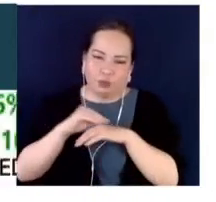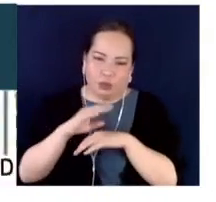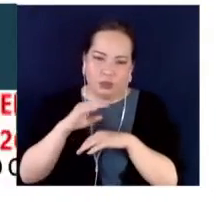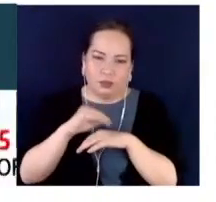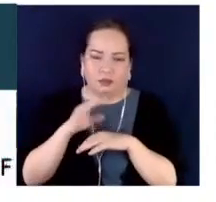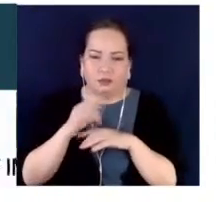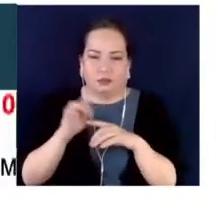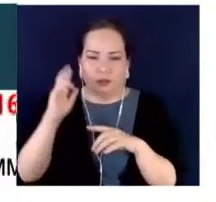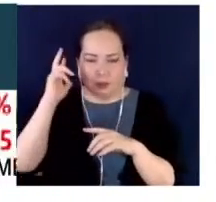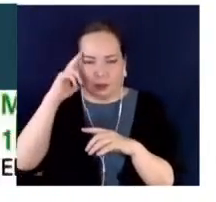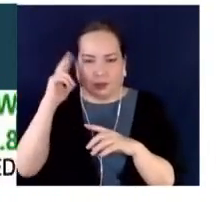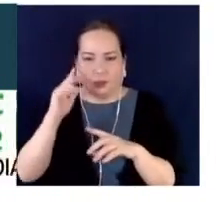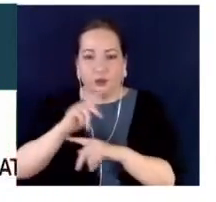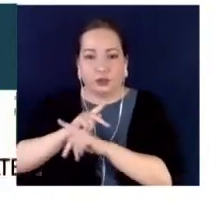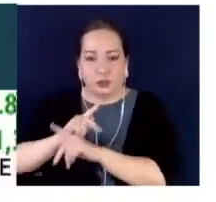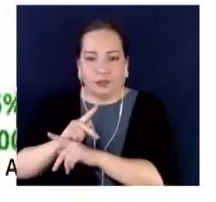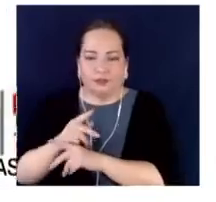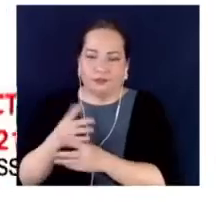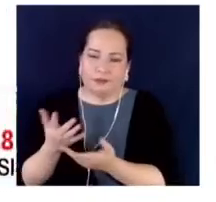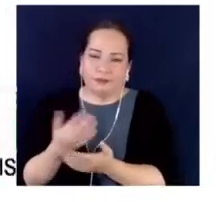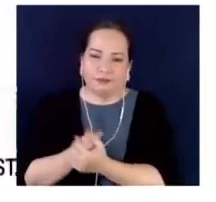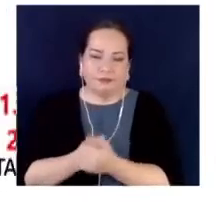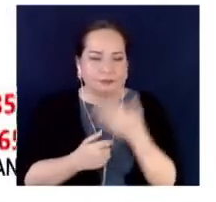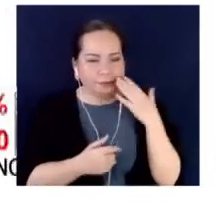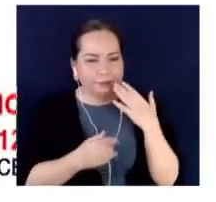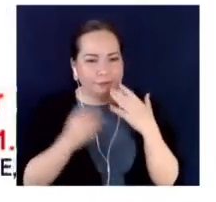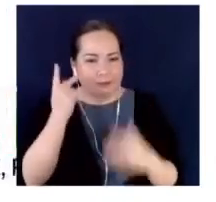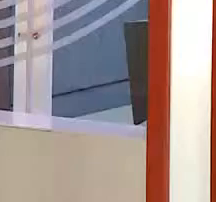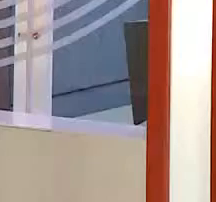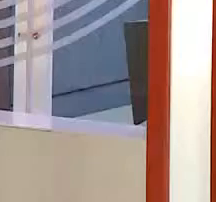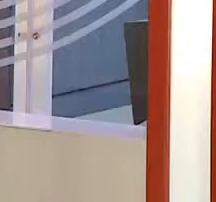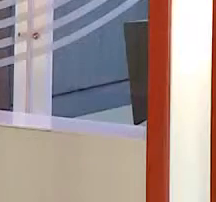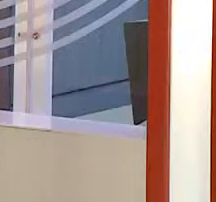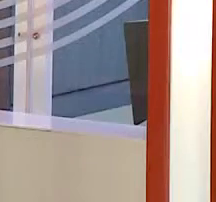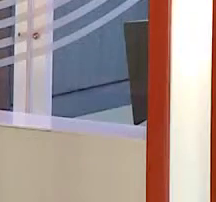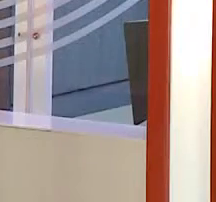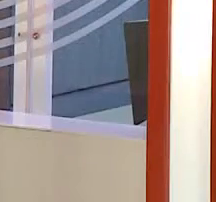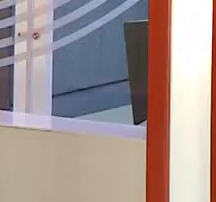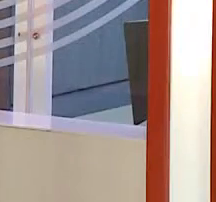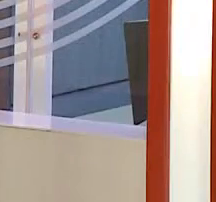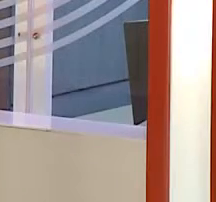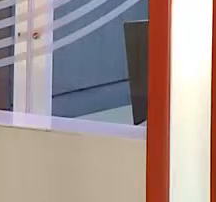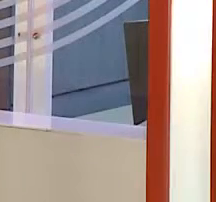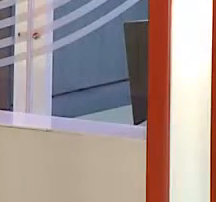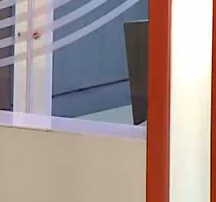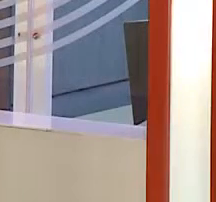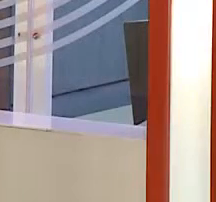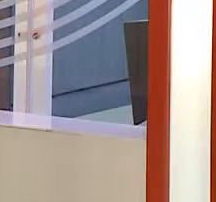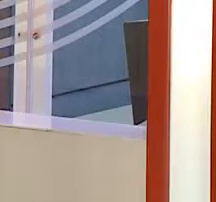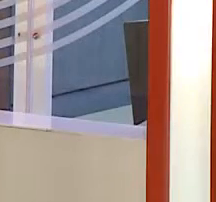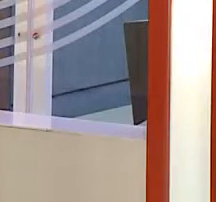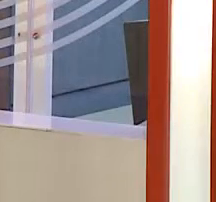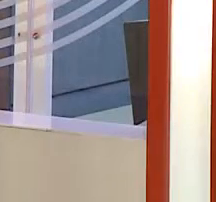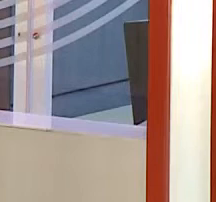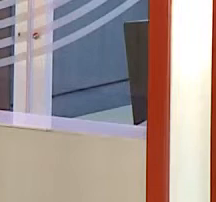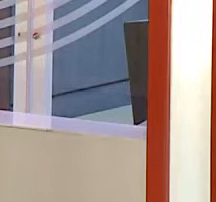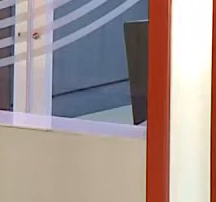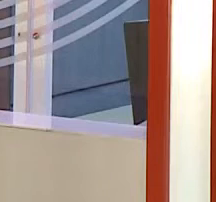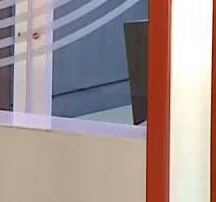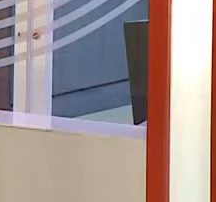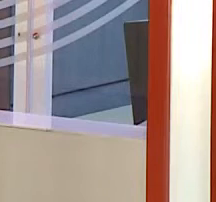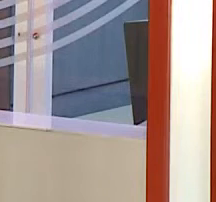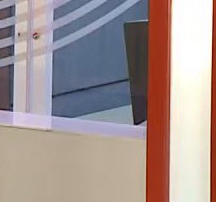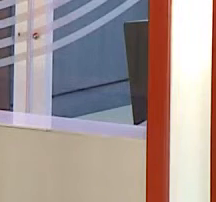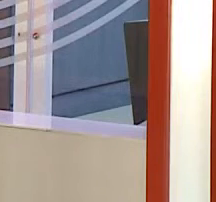safe. Thanks for joining us today. Thank you. Thank you, Carmina. Take care. Thank you. All right, the local government of San Juan City begins vaccinating its